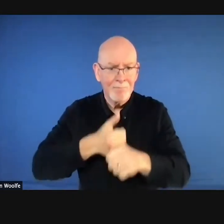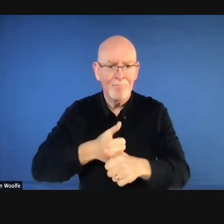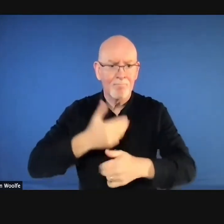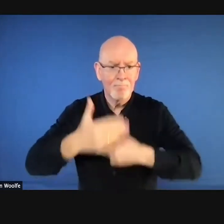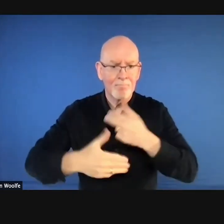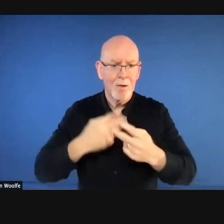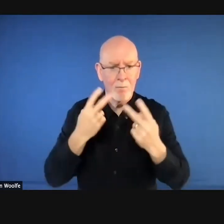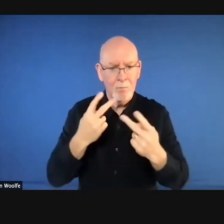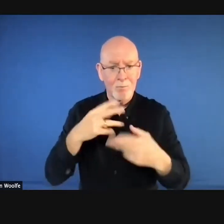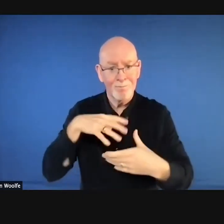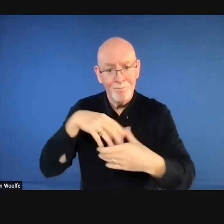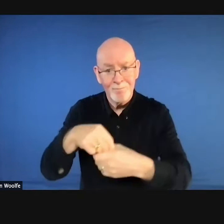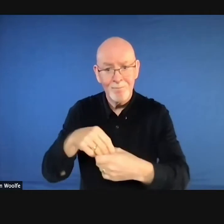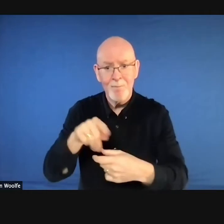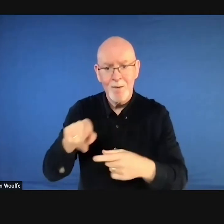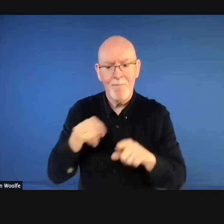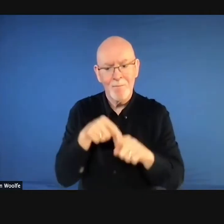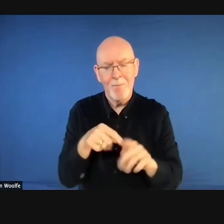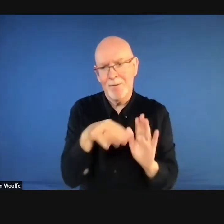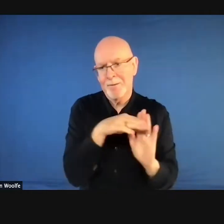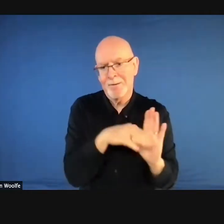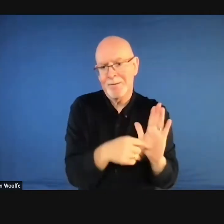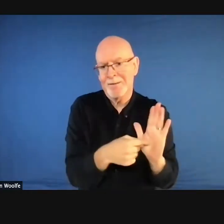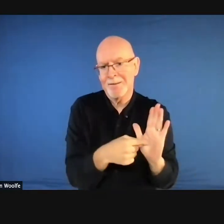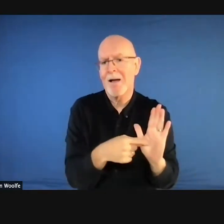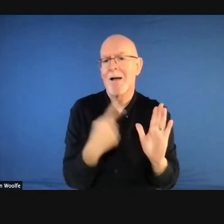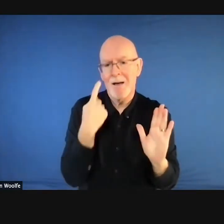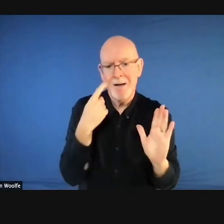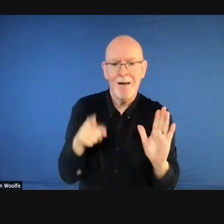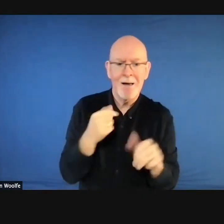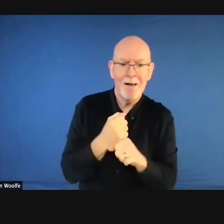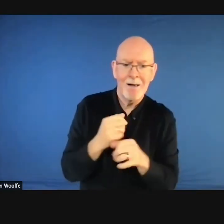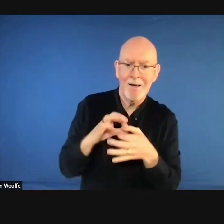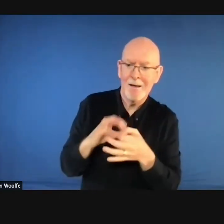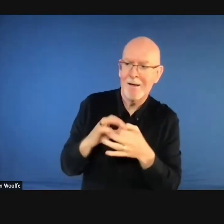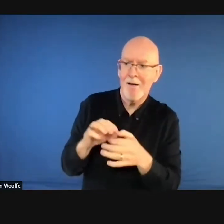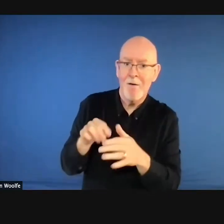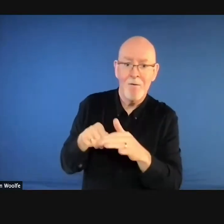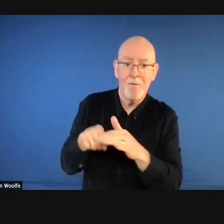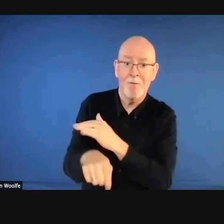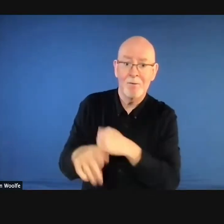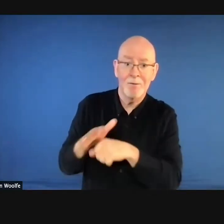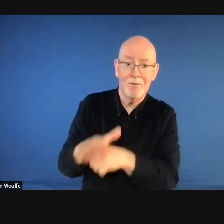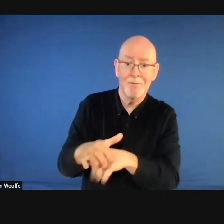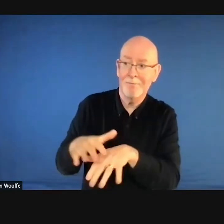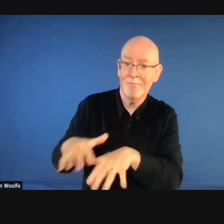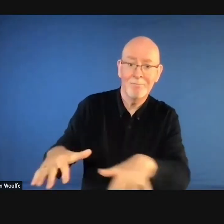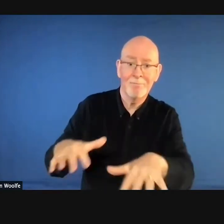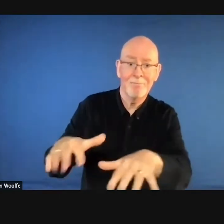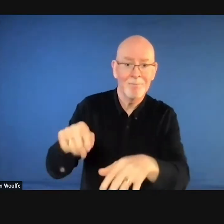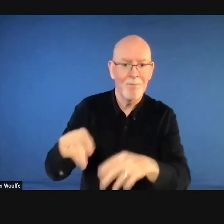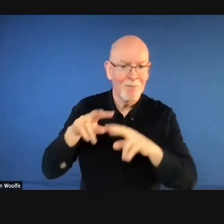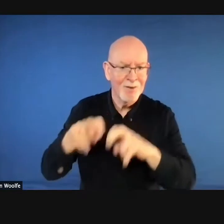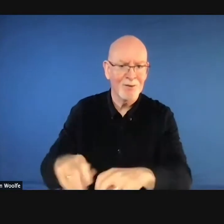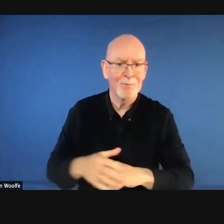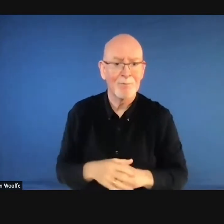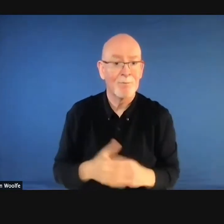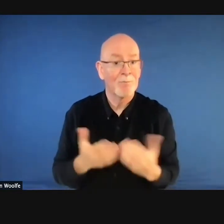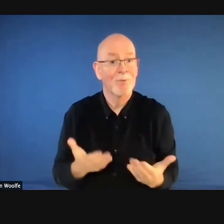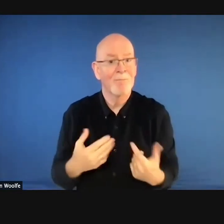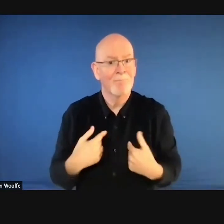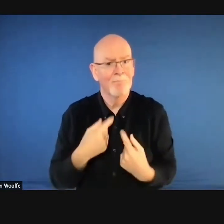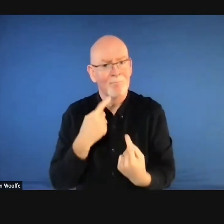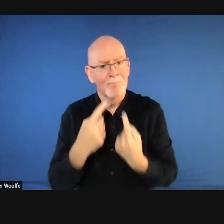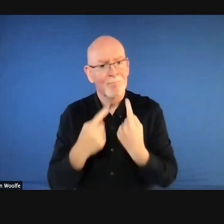practice of the principle of do no harm, and the IASFM Code of Ethics. And to help us look at this issue